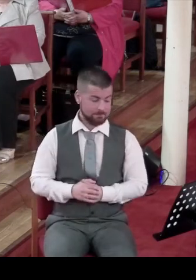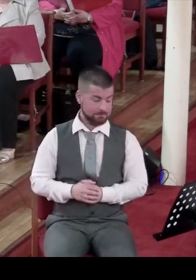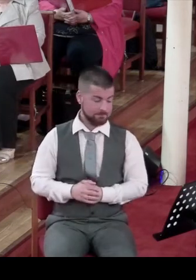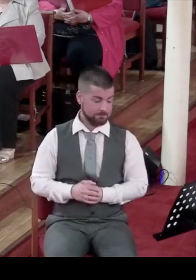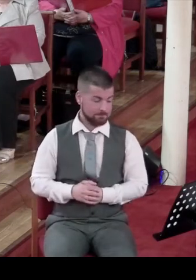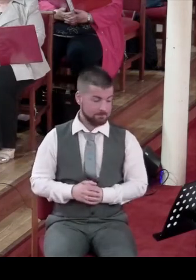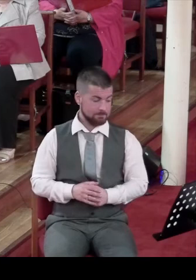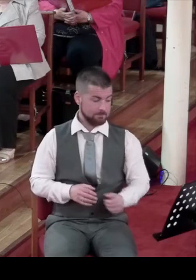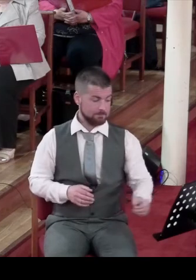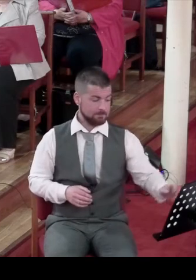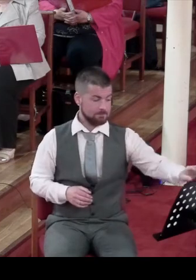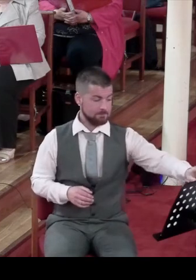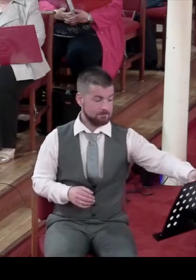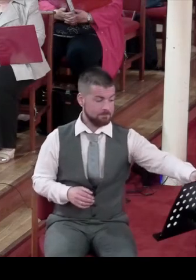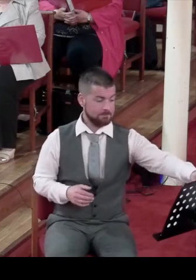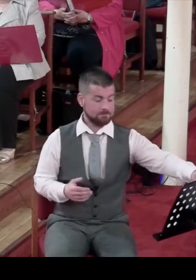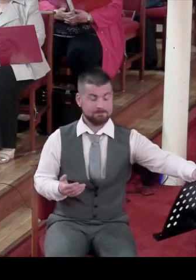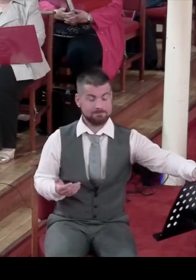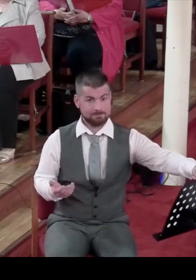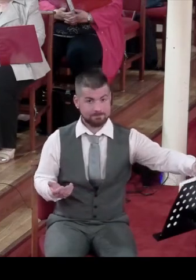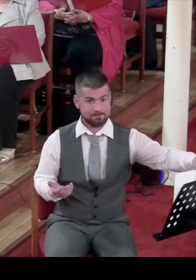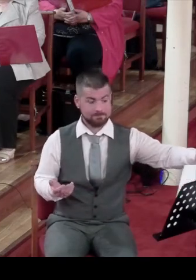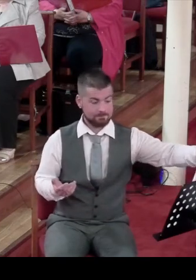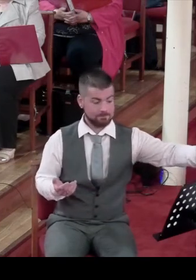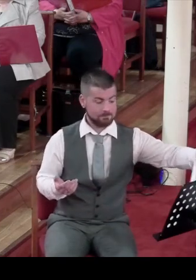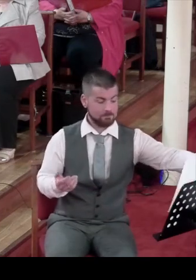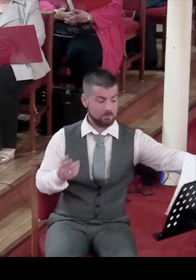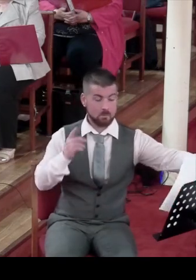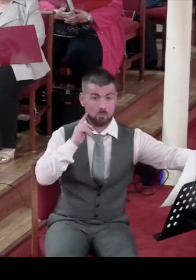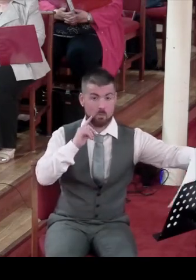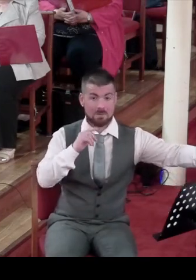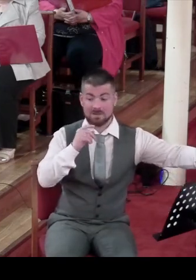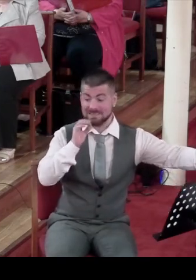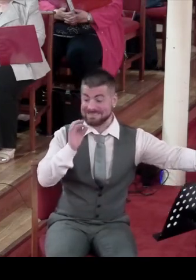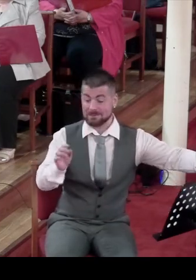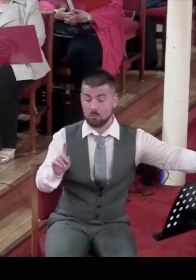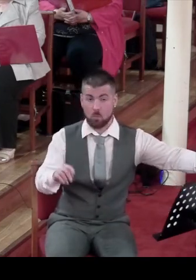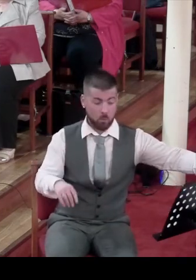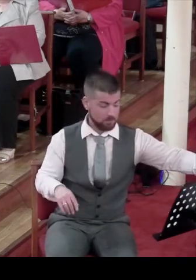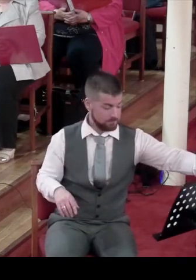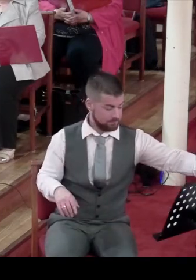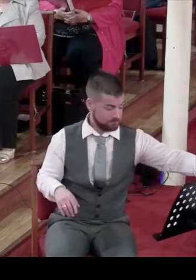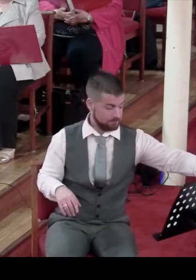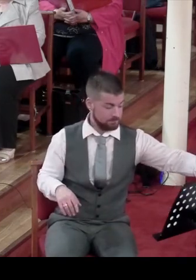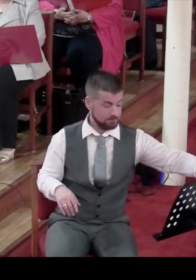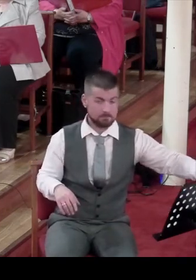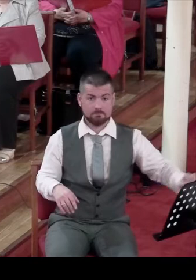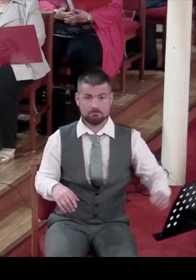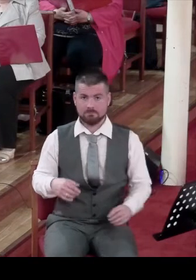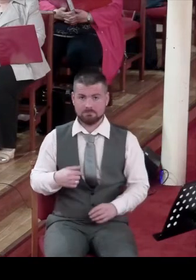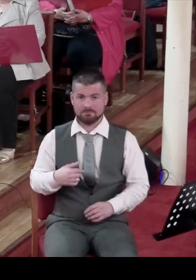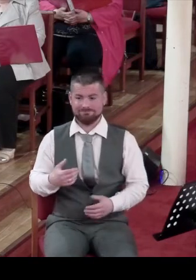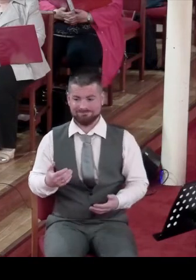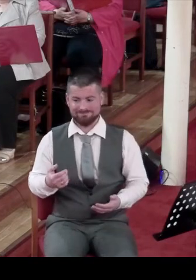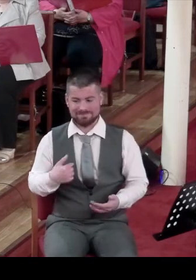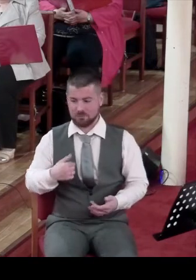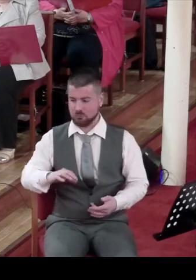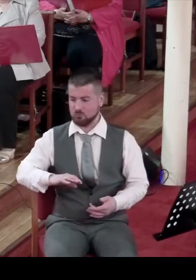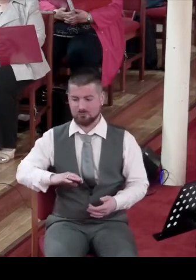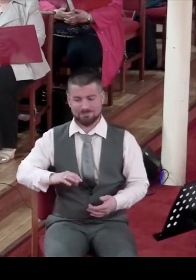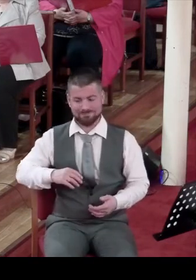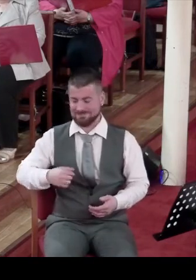And insult was added to injury when she said to him, quite directly, I could never marry a blind